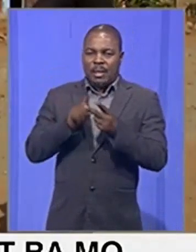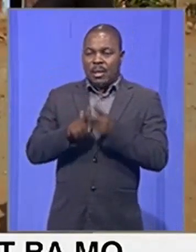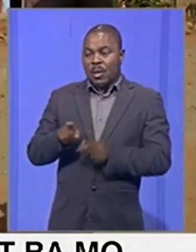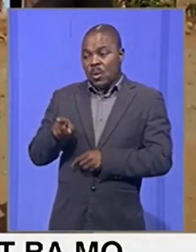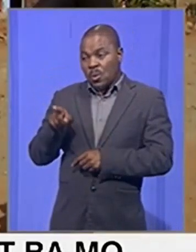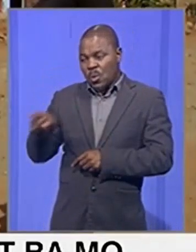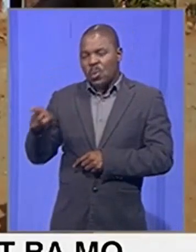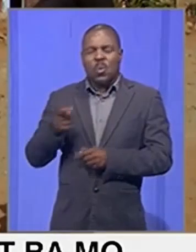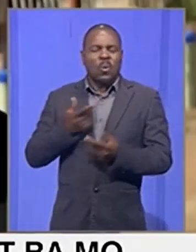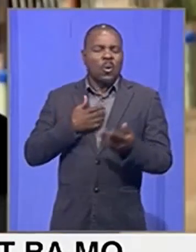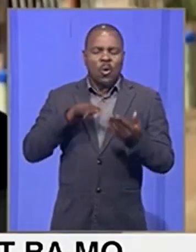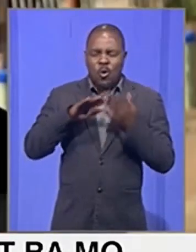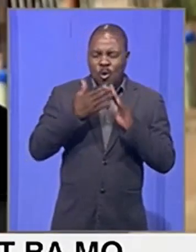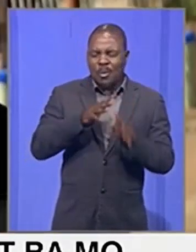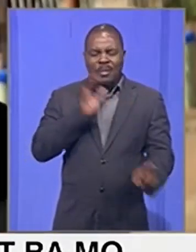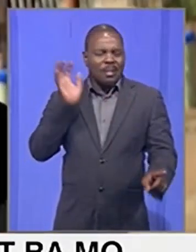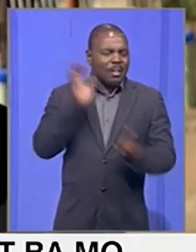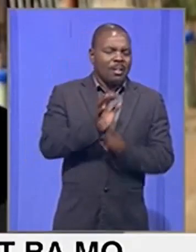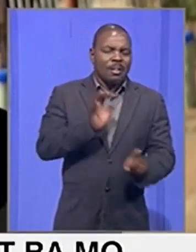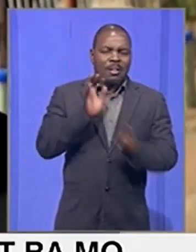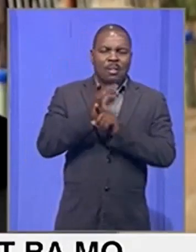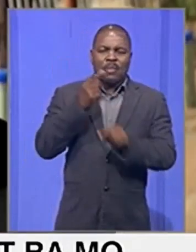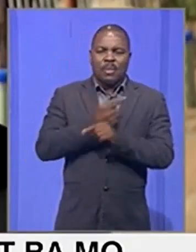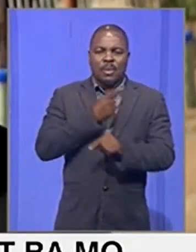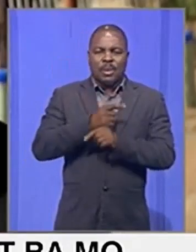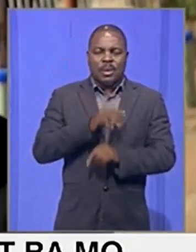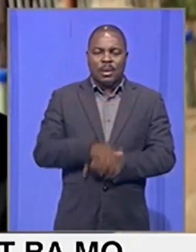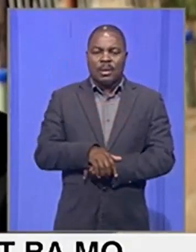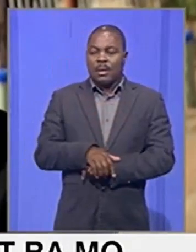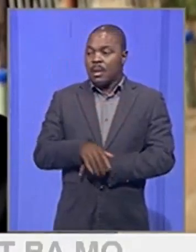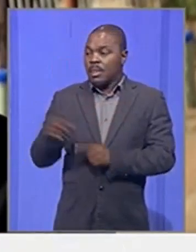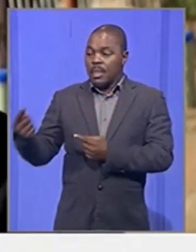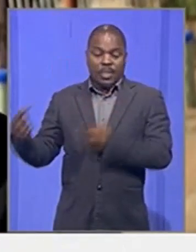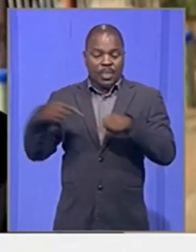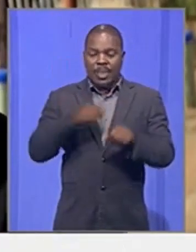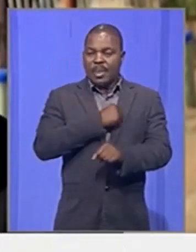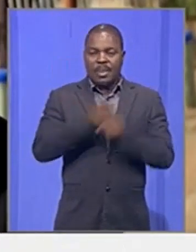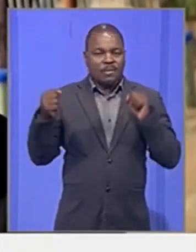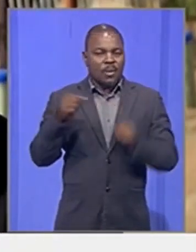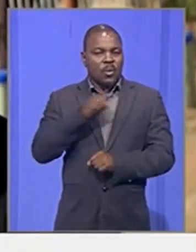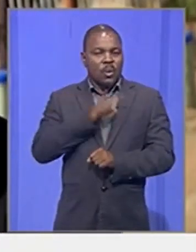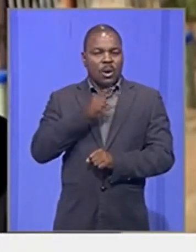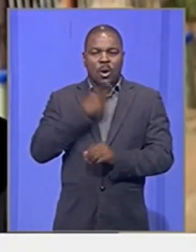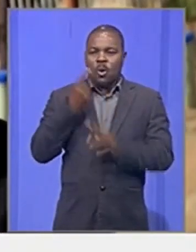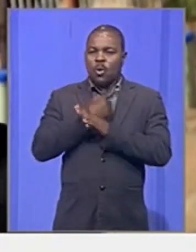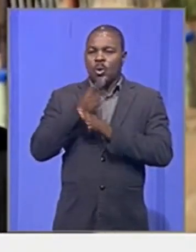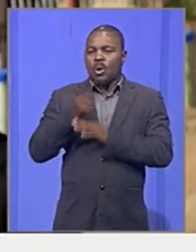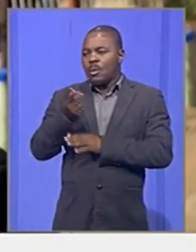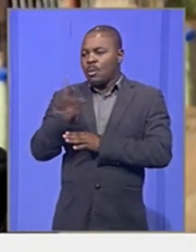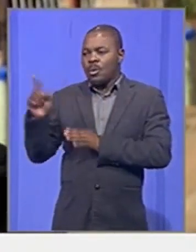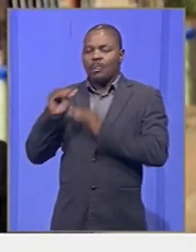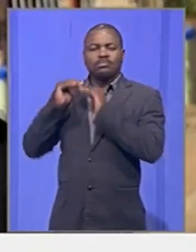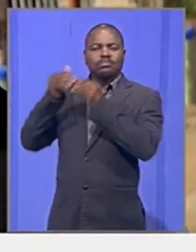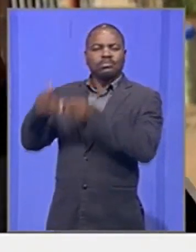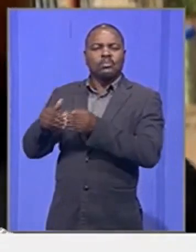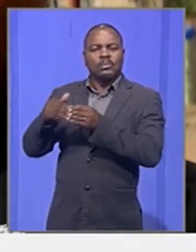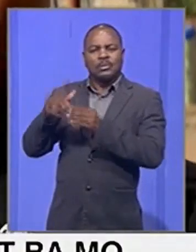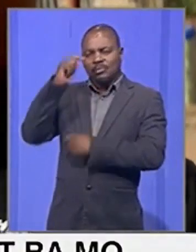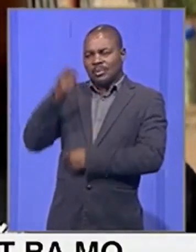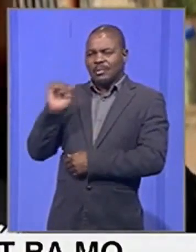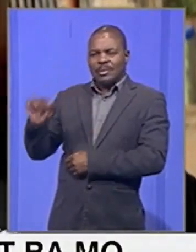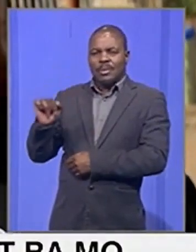on drugs, didn't smoke a cigarette, was just a happy person. Serious with his school, person